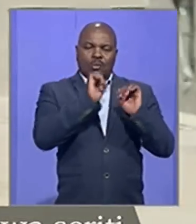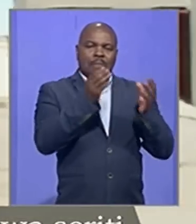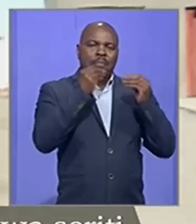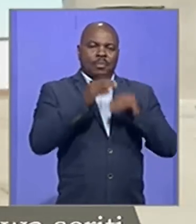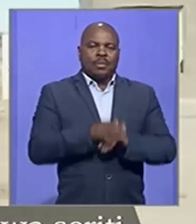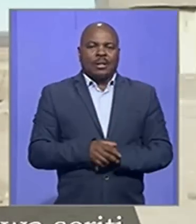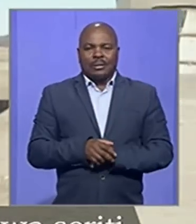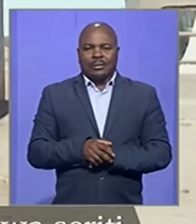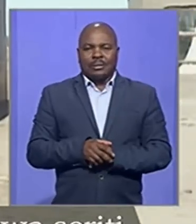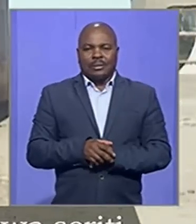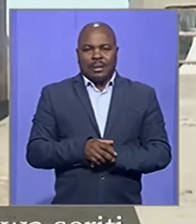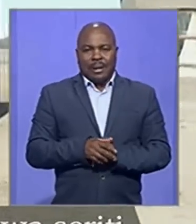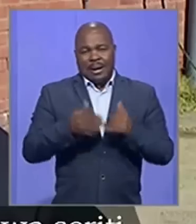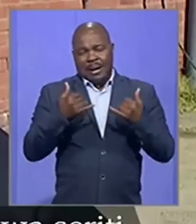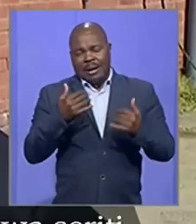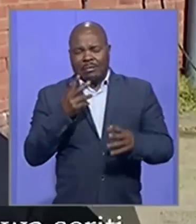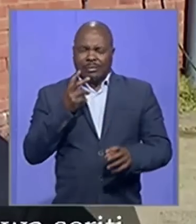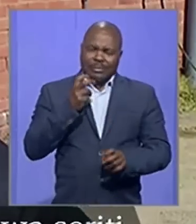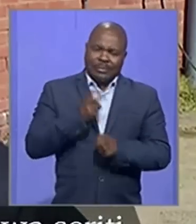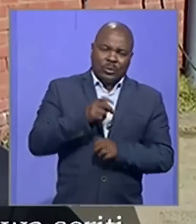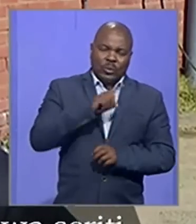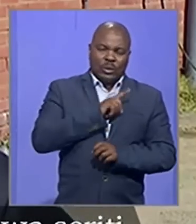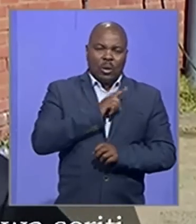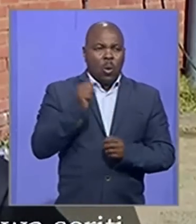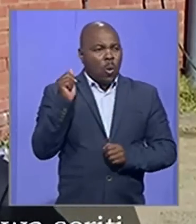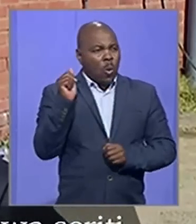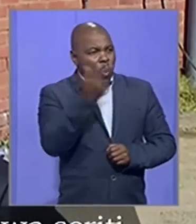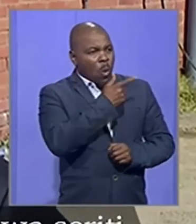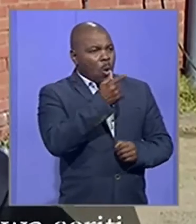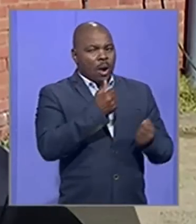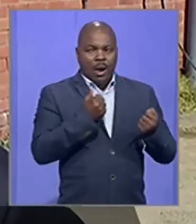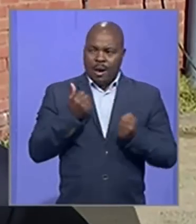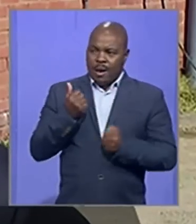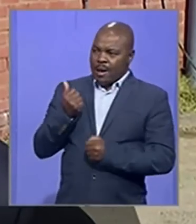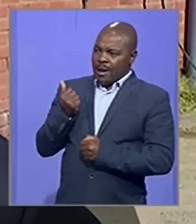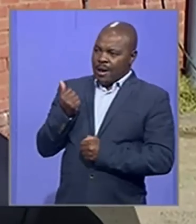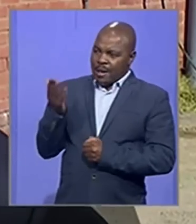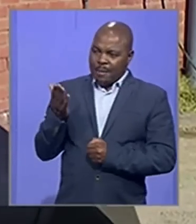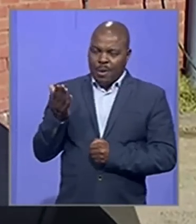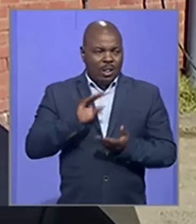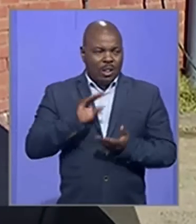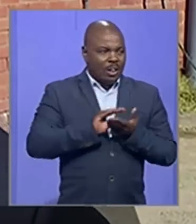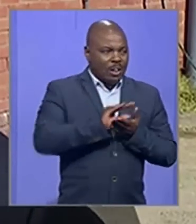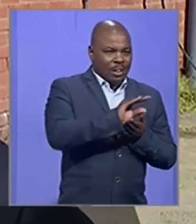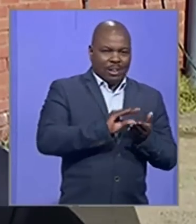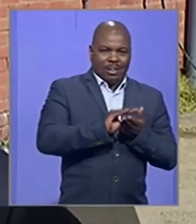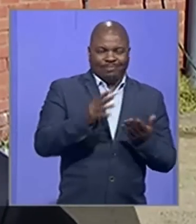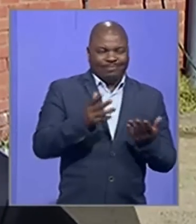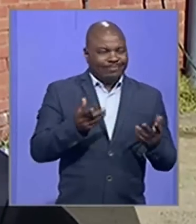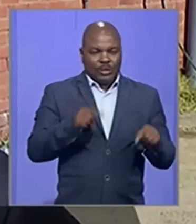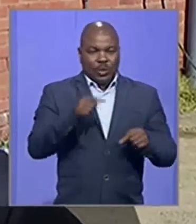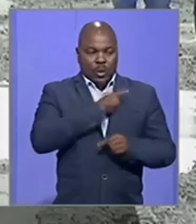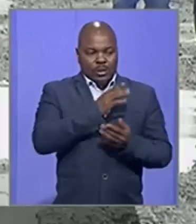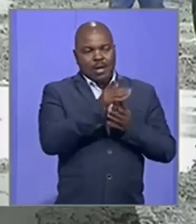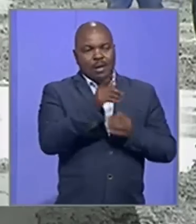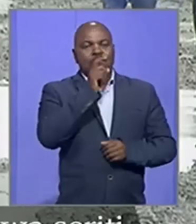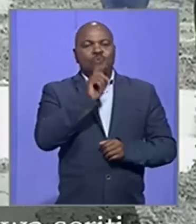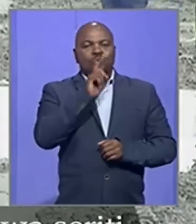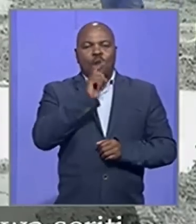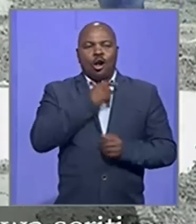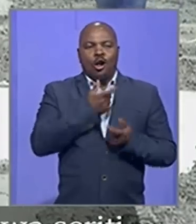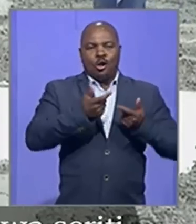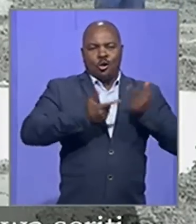be a bit tricky for us to be able to compensate all the claims in the way that they want, especially the ones that are with lawyers, because they are claiming quite a huge amount